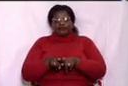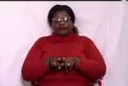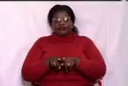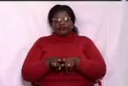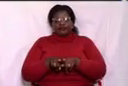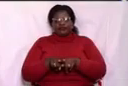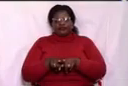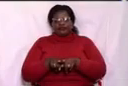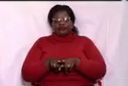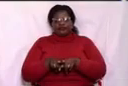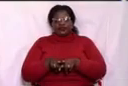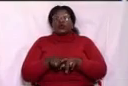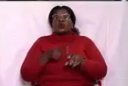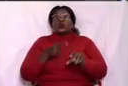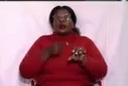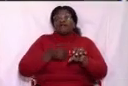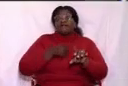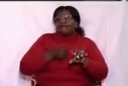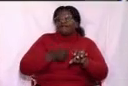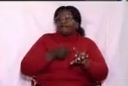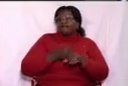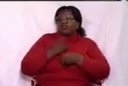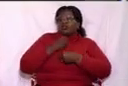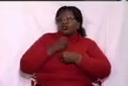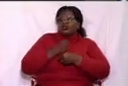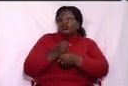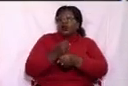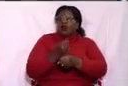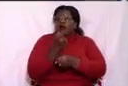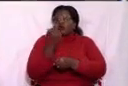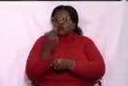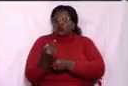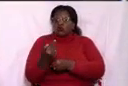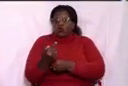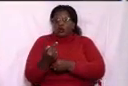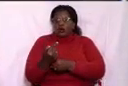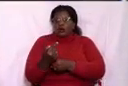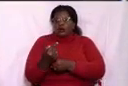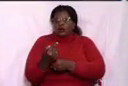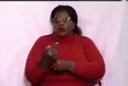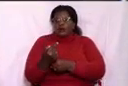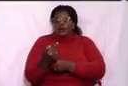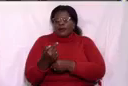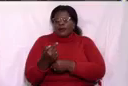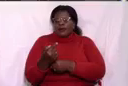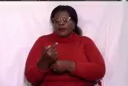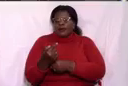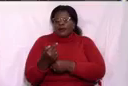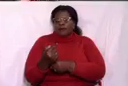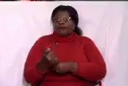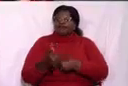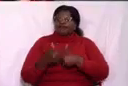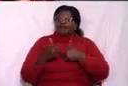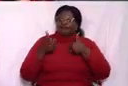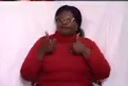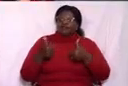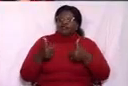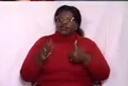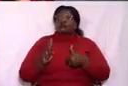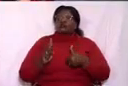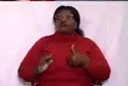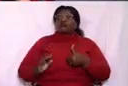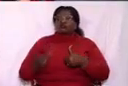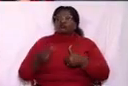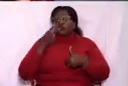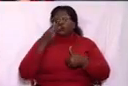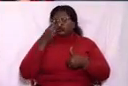are being sustainable and you are really upcycling. So that's really good, and that's what we wanna see in